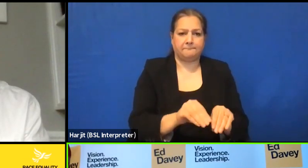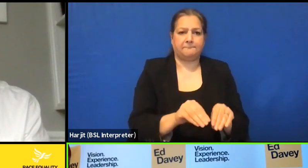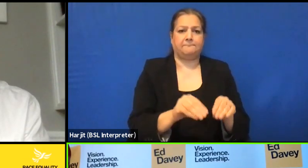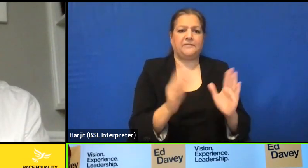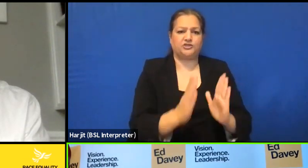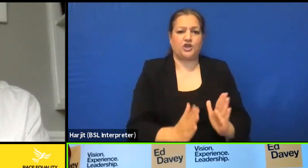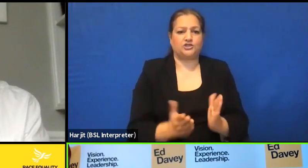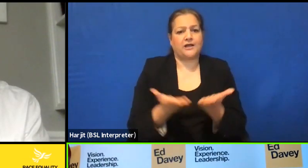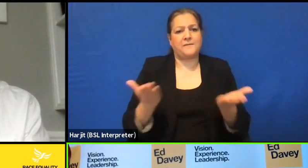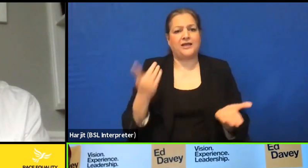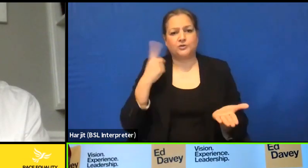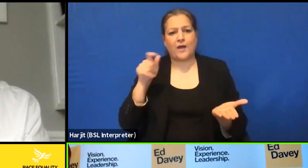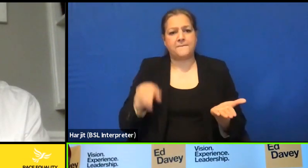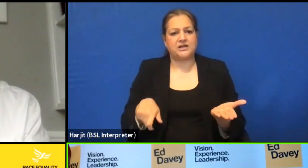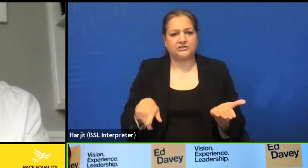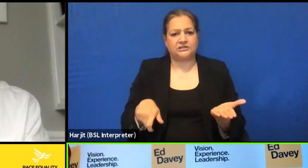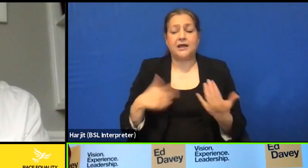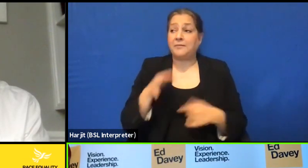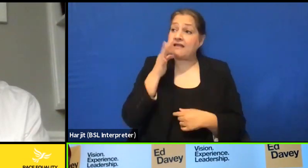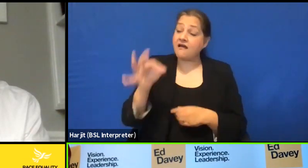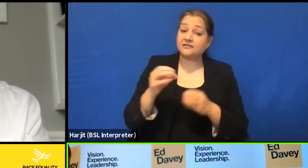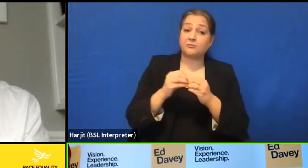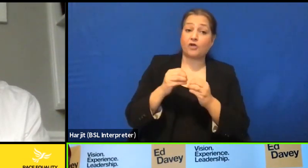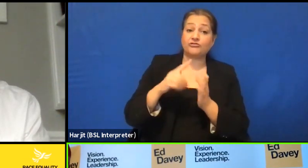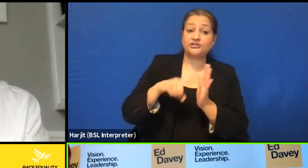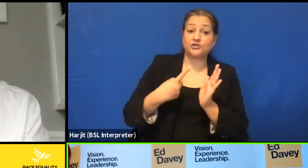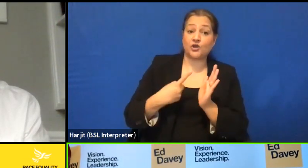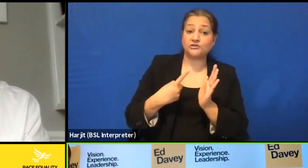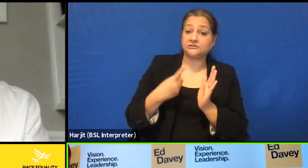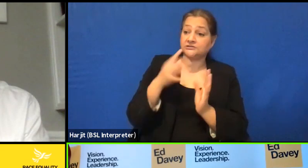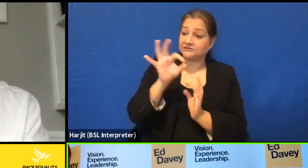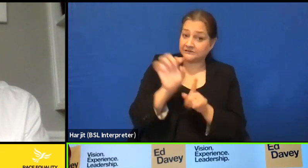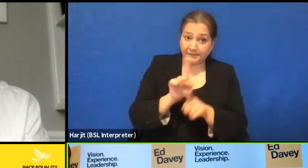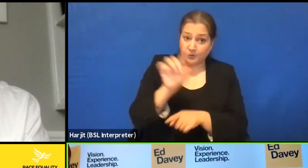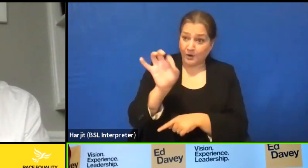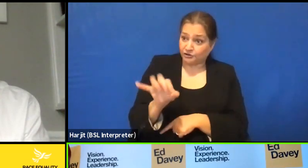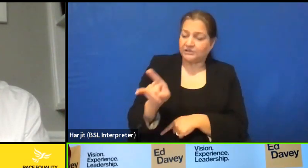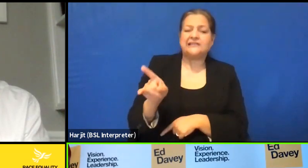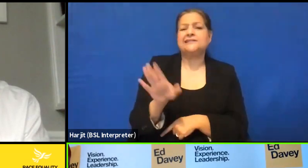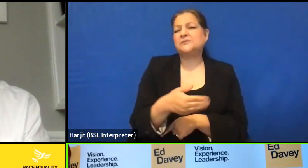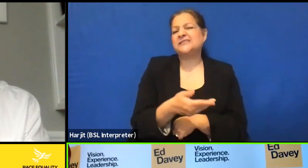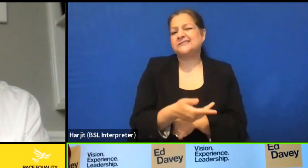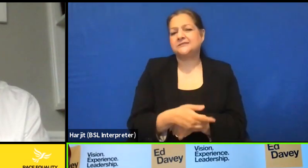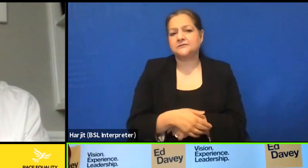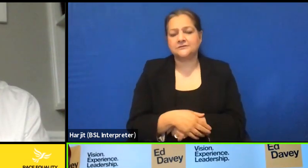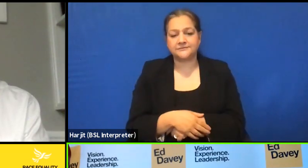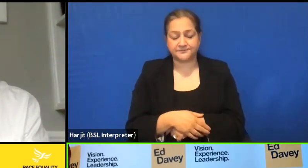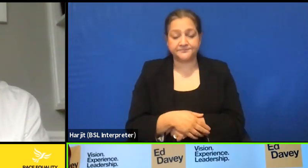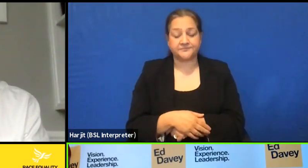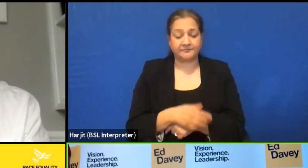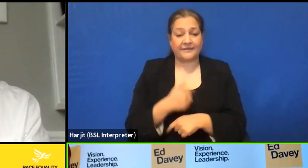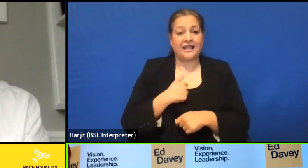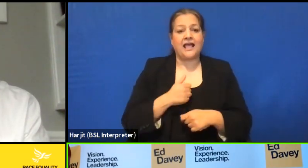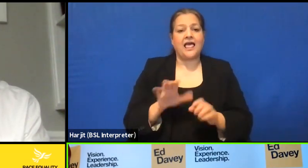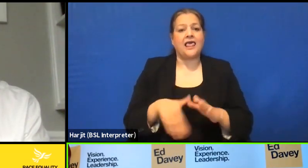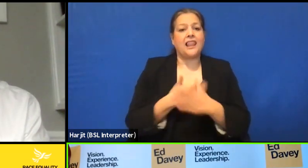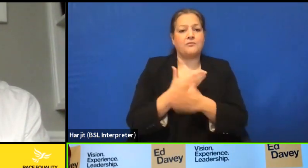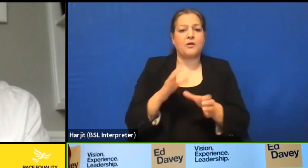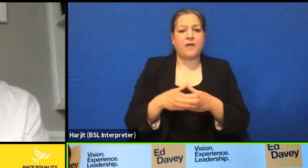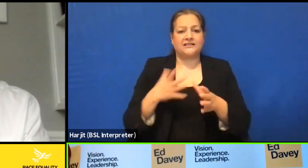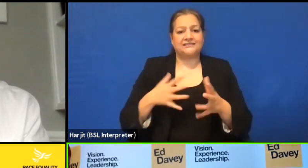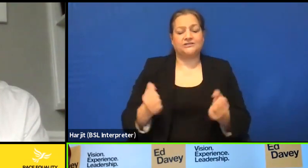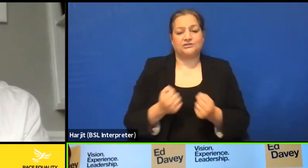Johnson, he dismissed it. So we as a Liberal Party have to be strong on reforming the criminal